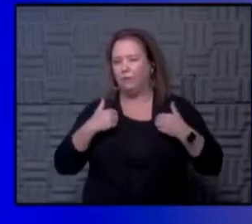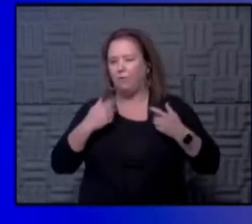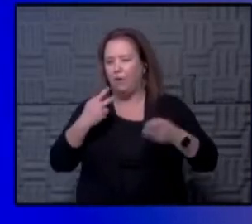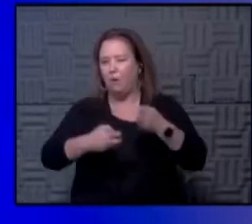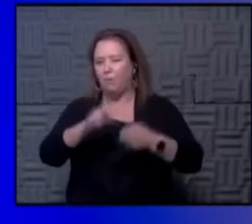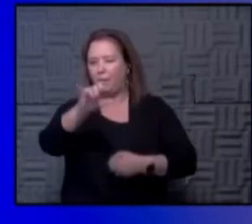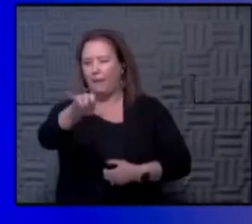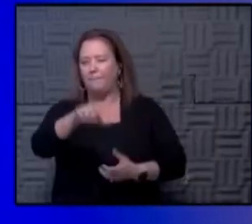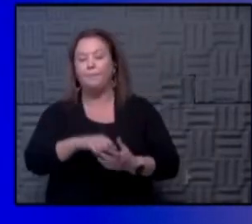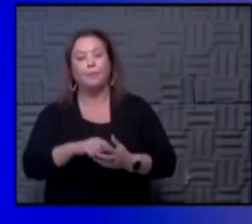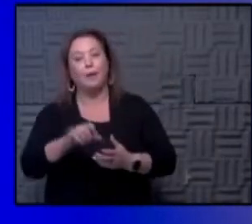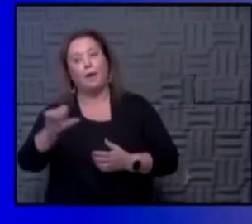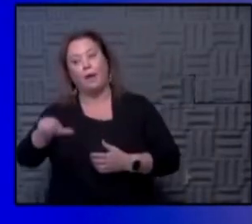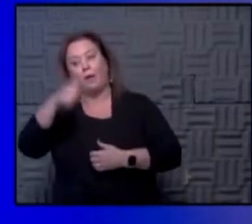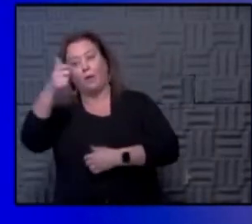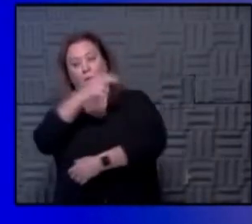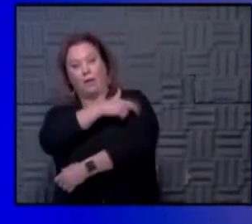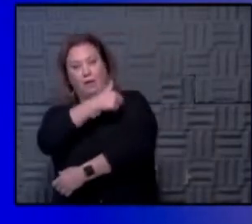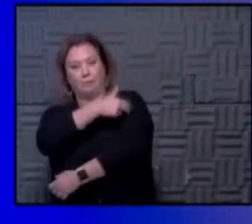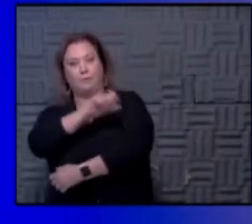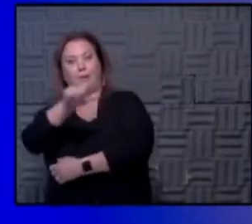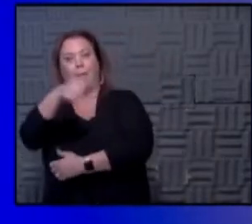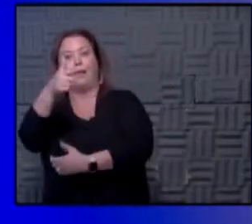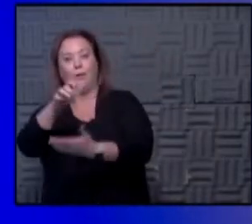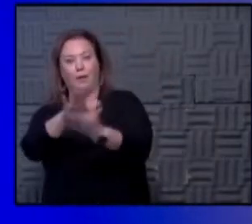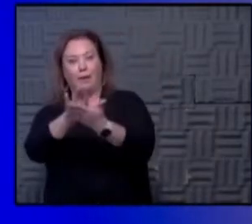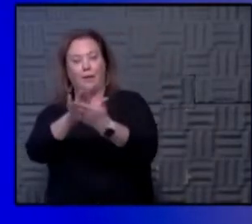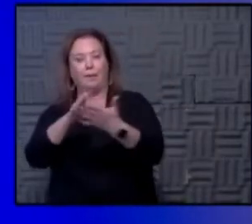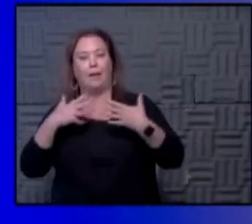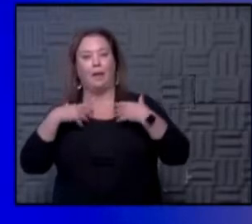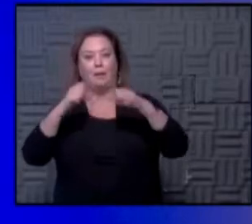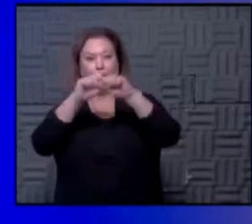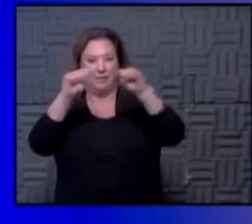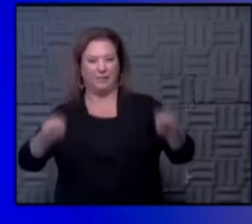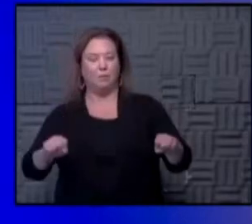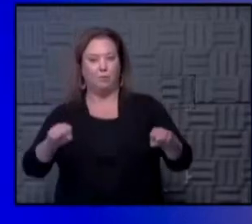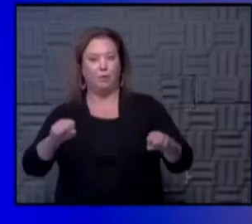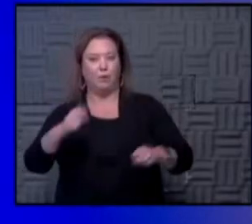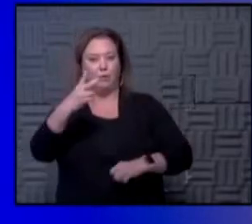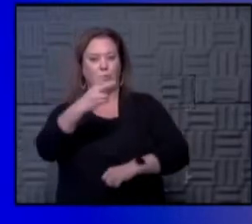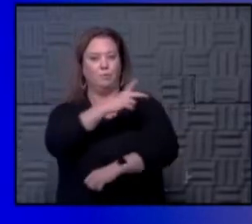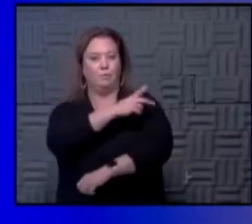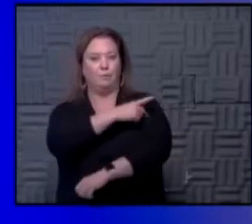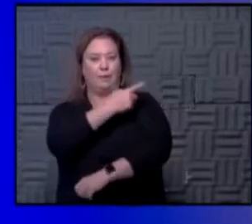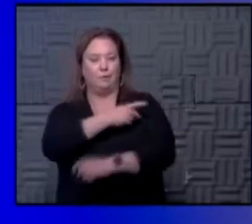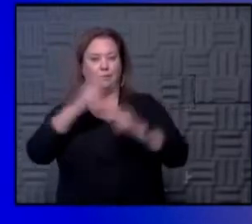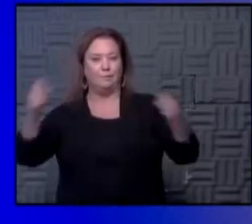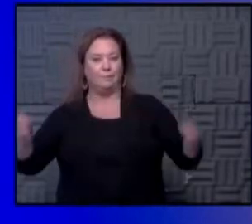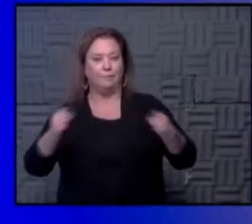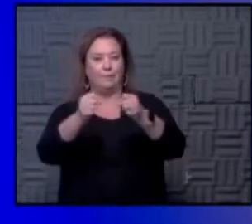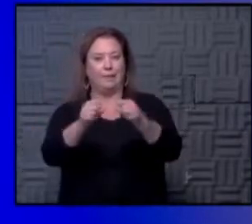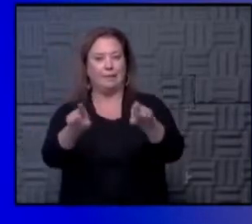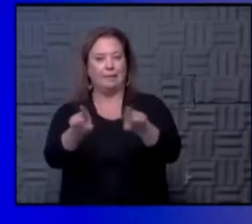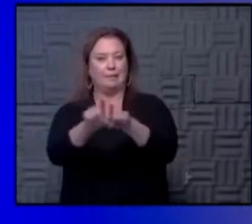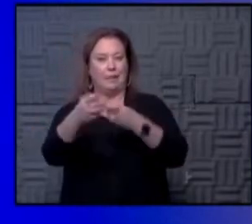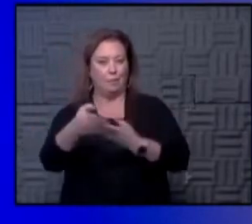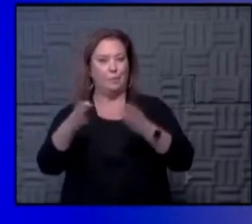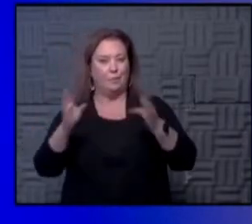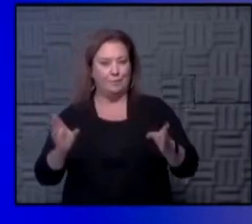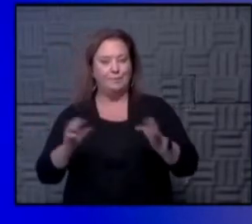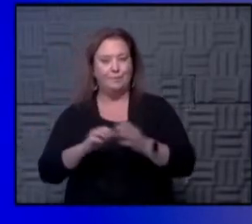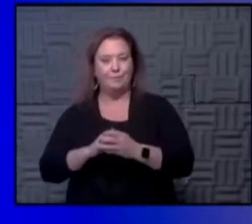but we know other hospitals and other academic health systems are doing that as well. Correct. Okay, this next